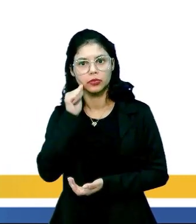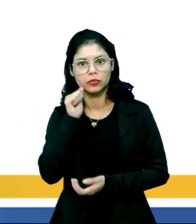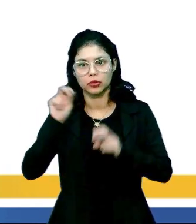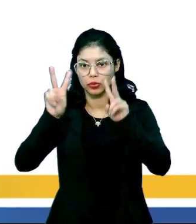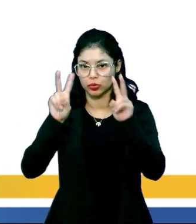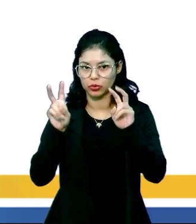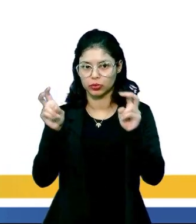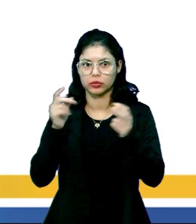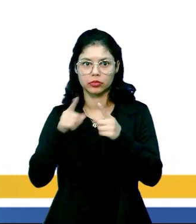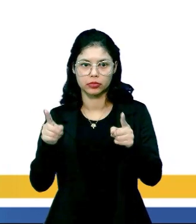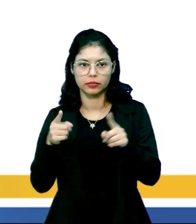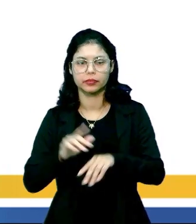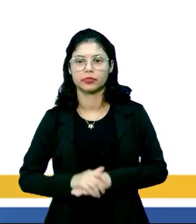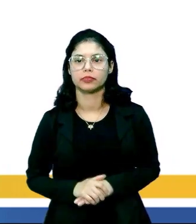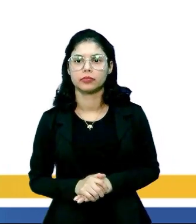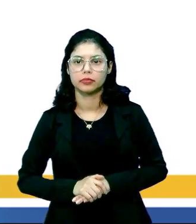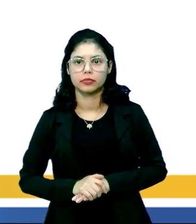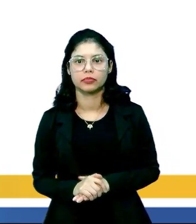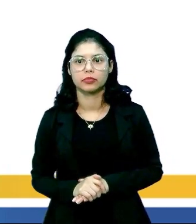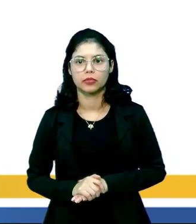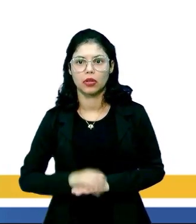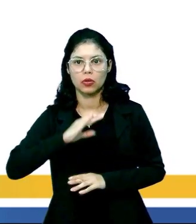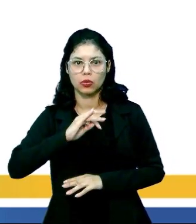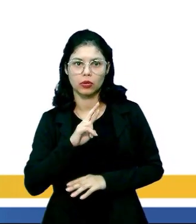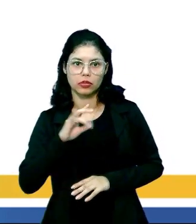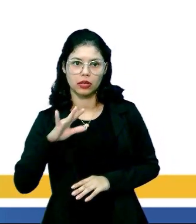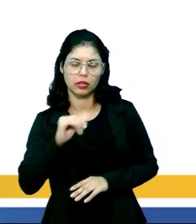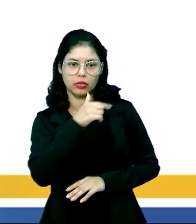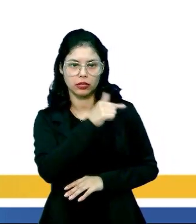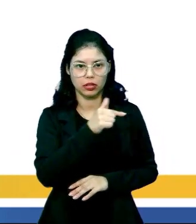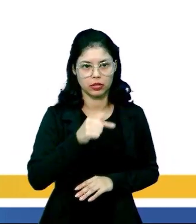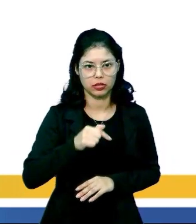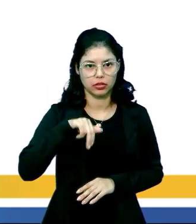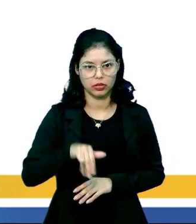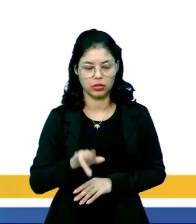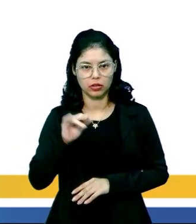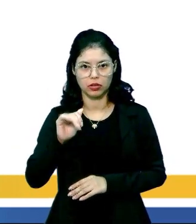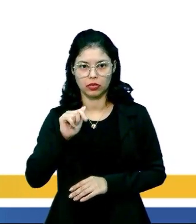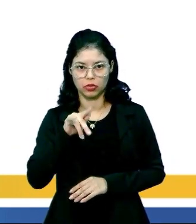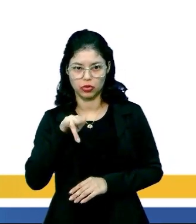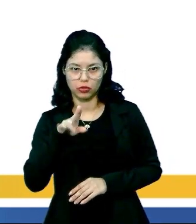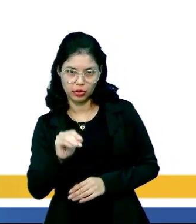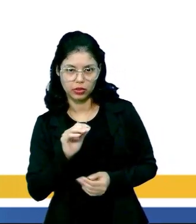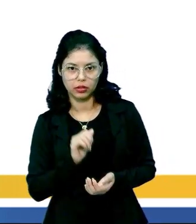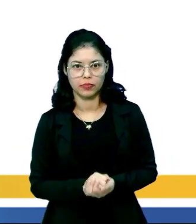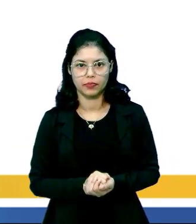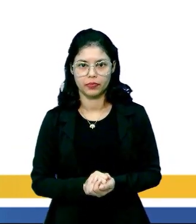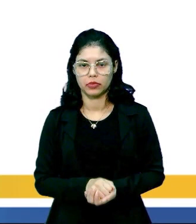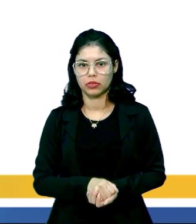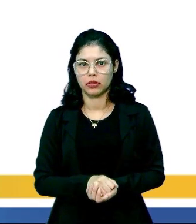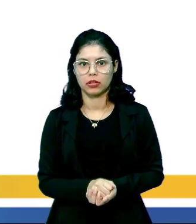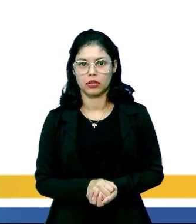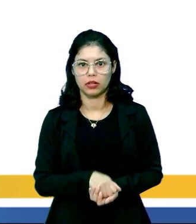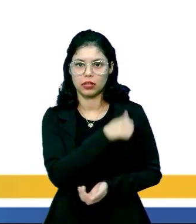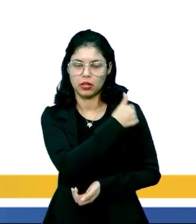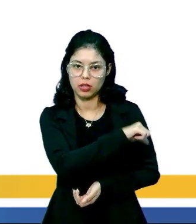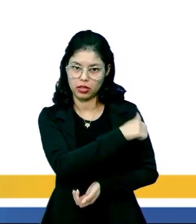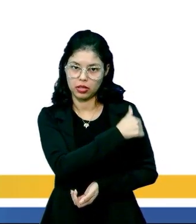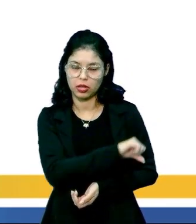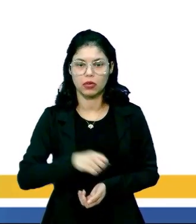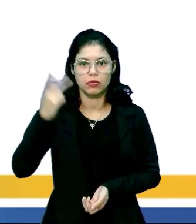world The Three concerts by 77 Year old Gilberto in Rio in São